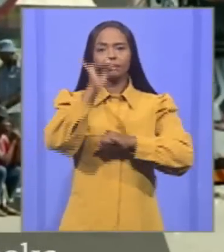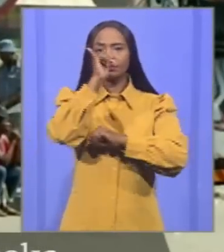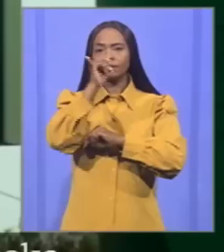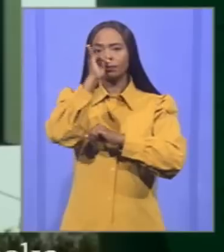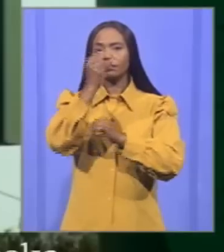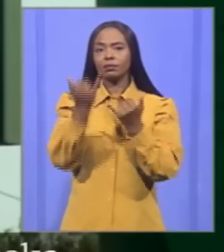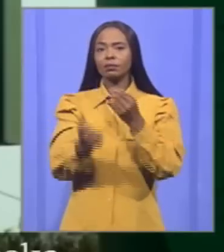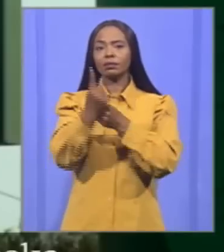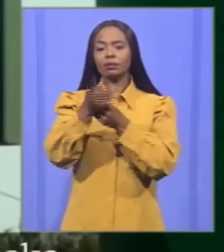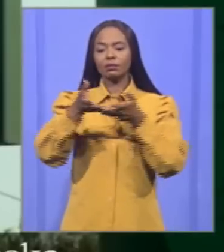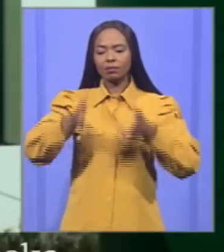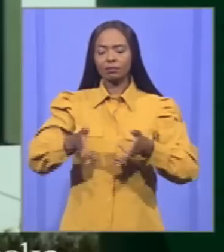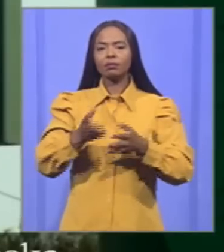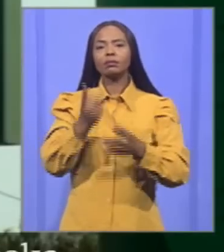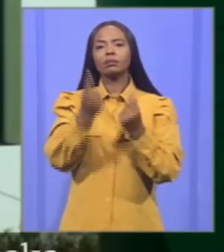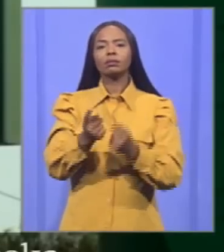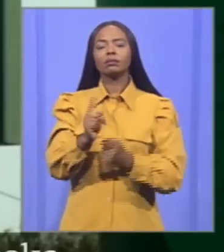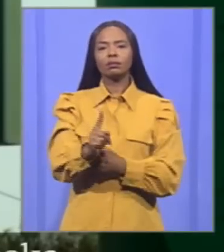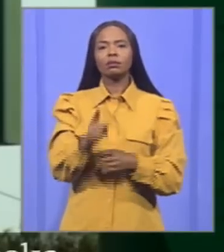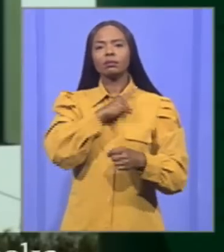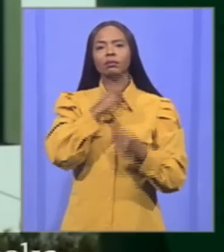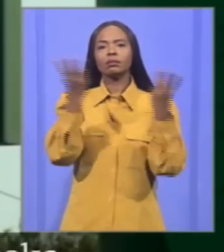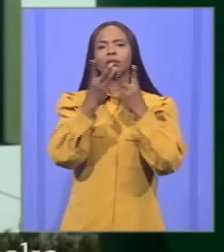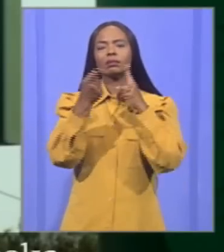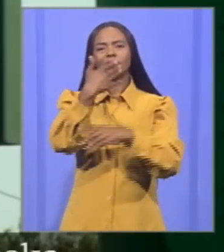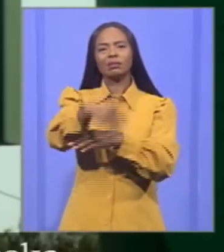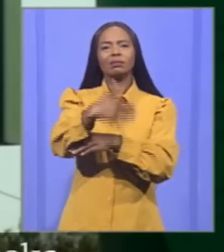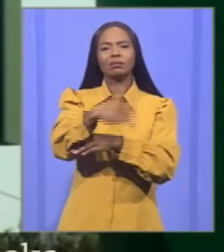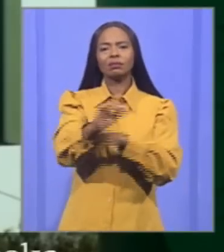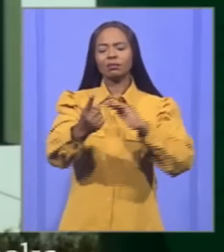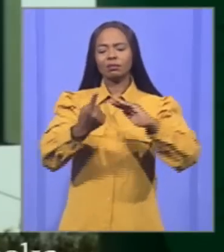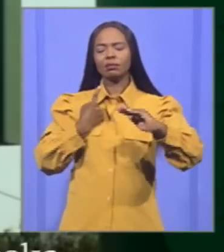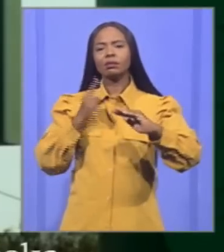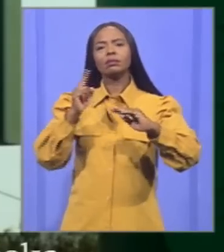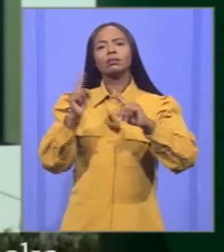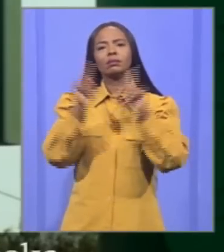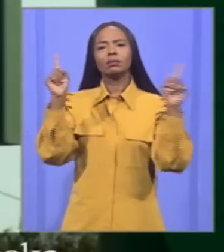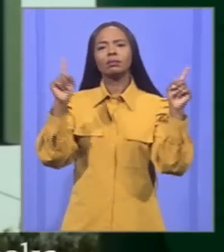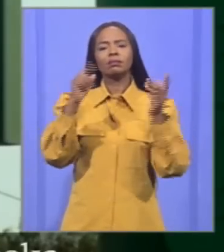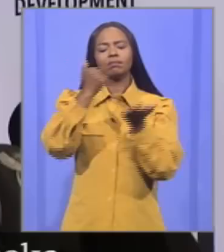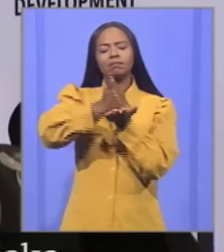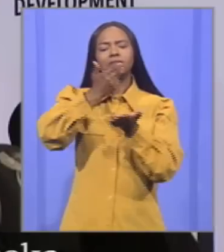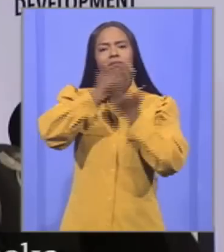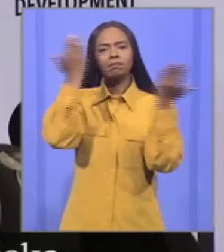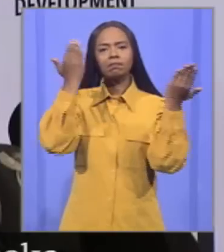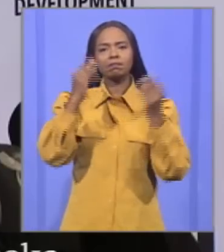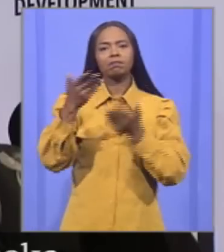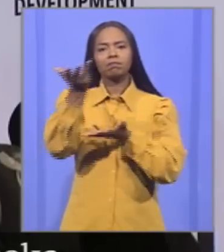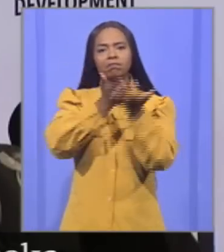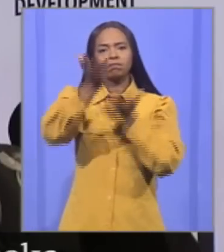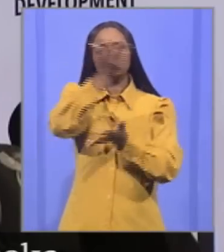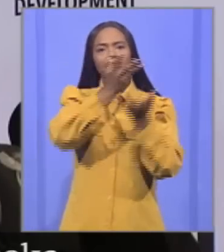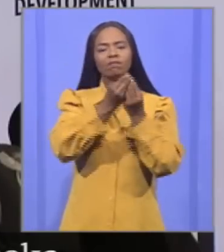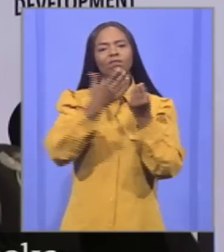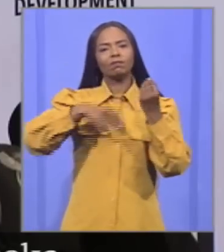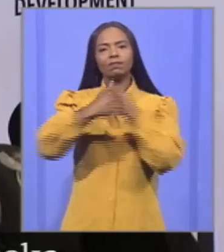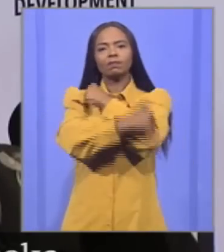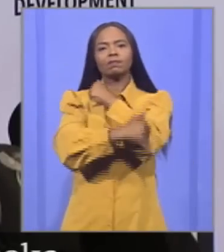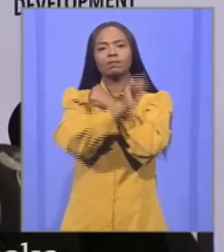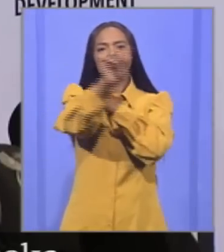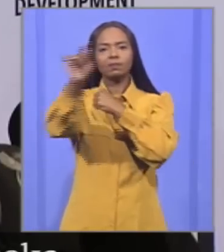etegelang le palo e kwa godimo ya baditšhaba ba ba tsenang mo nageng ntle le makwalo a maleba. We have entered into